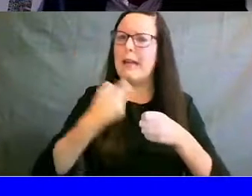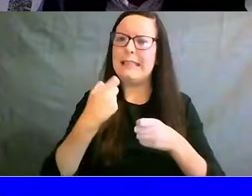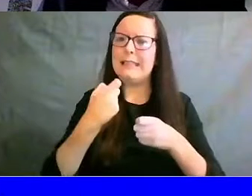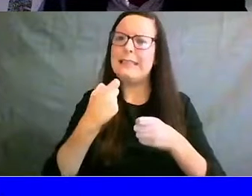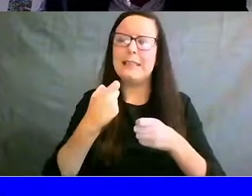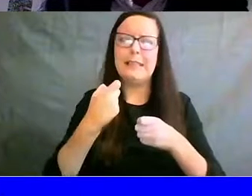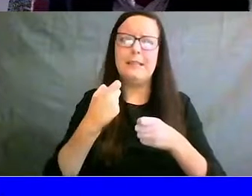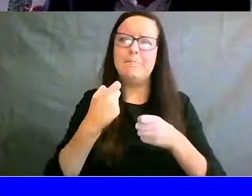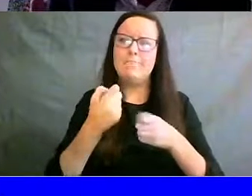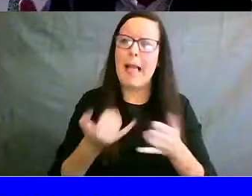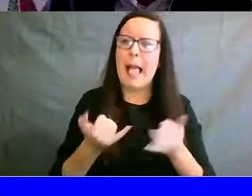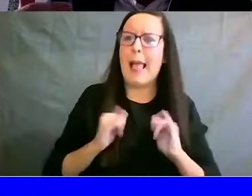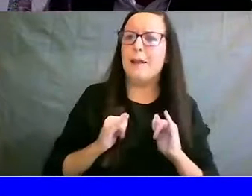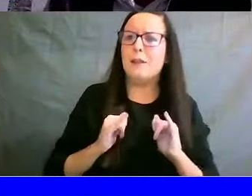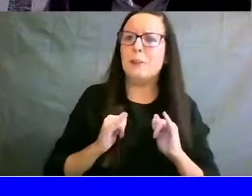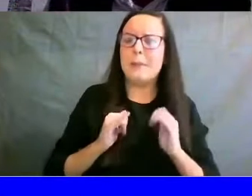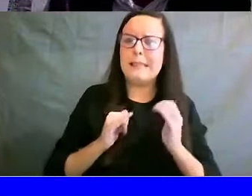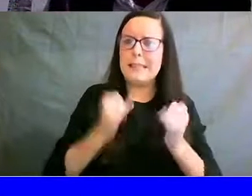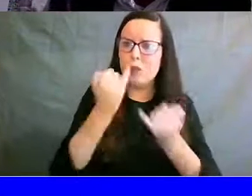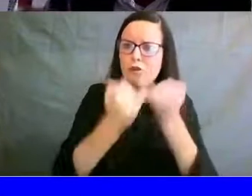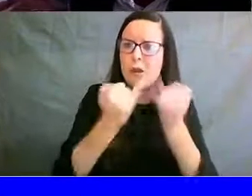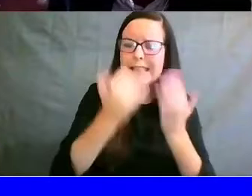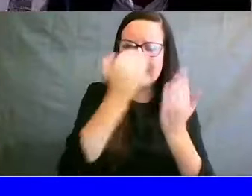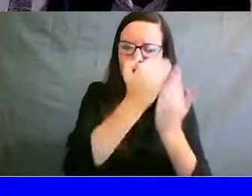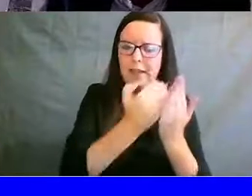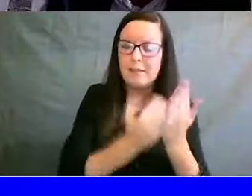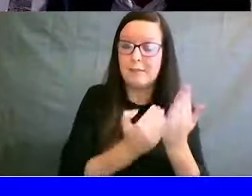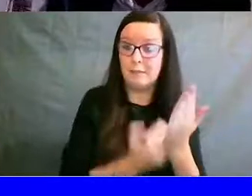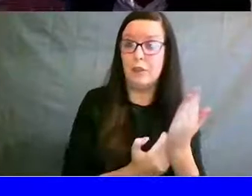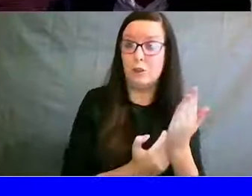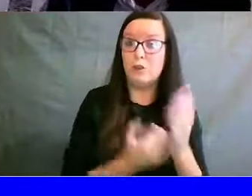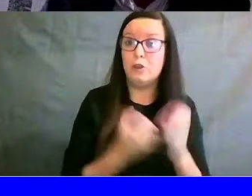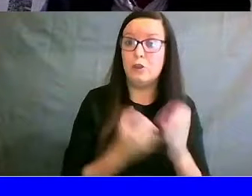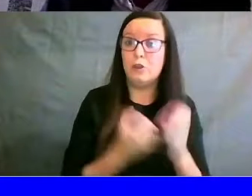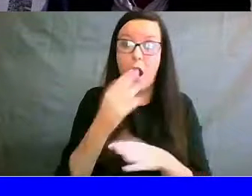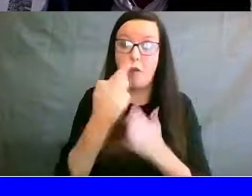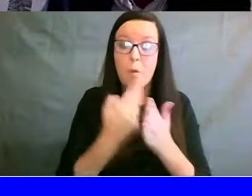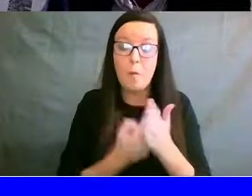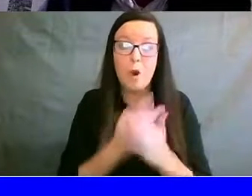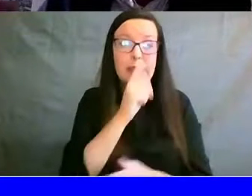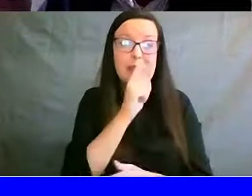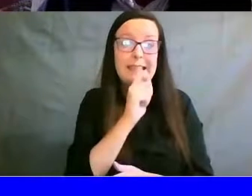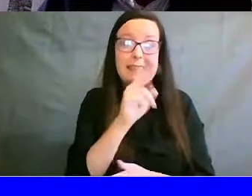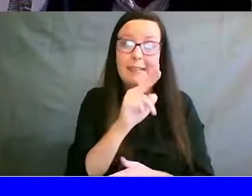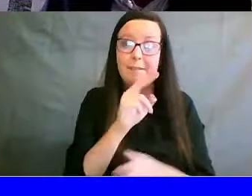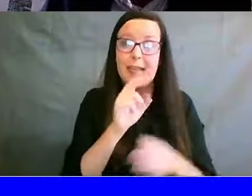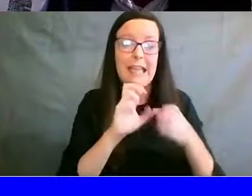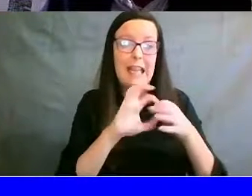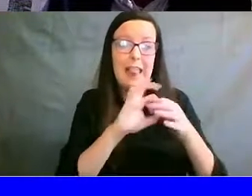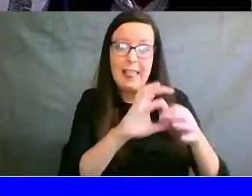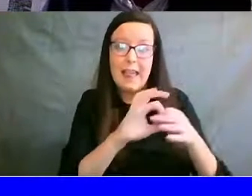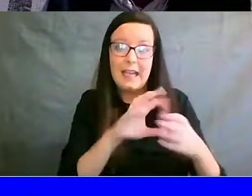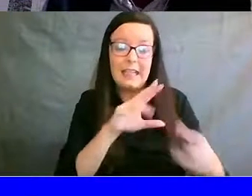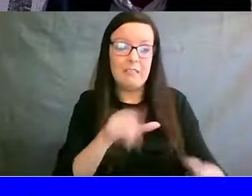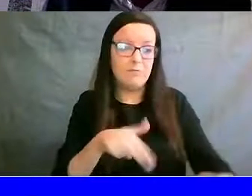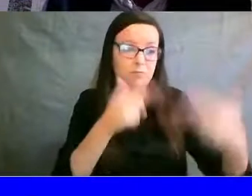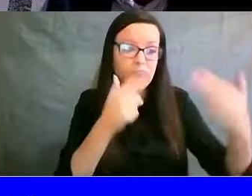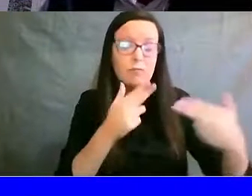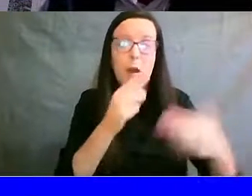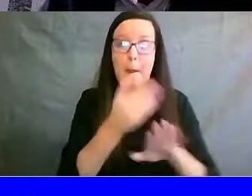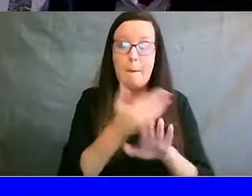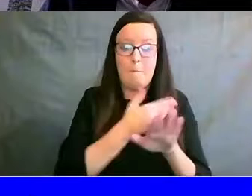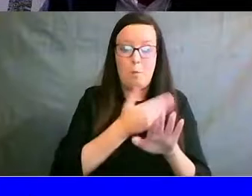instance, all of those supports that I just spoke about, TV link, the use of intermediaries, pre-recording, evidence in